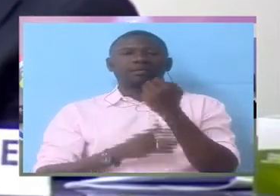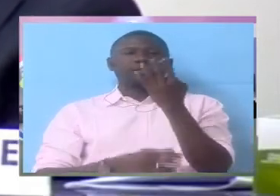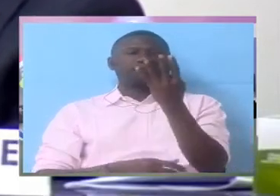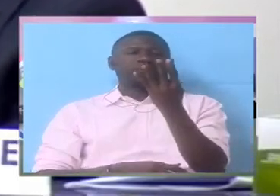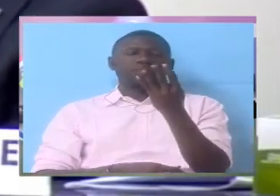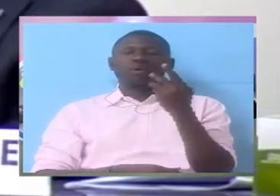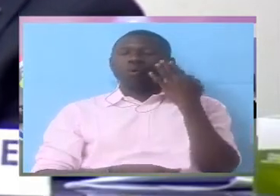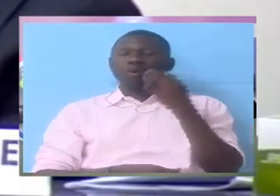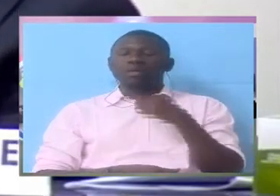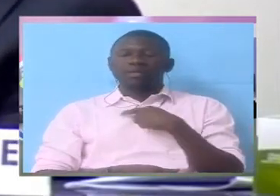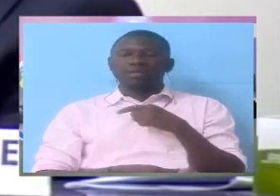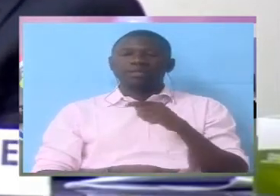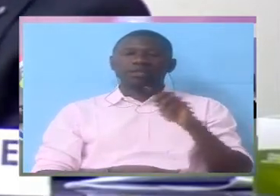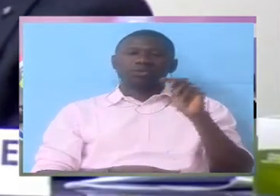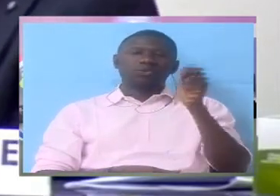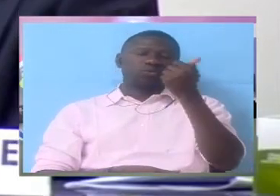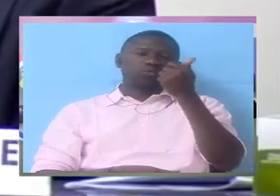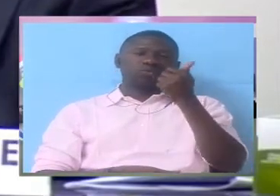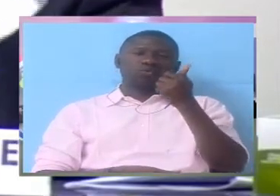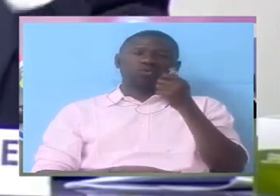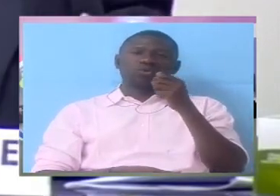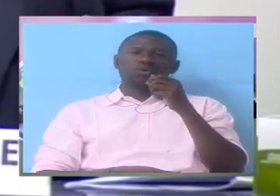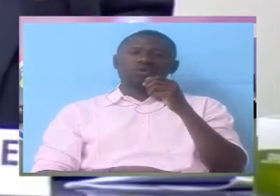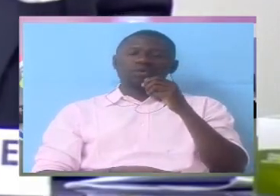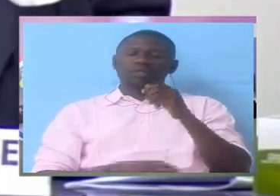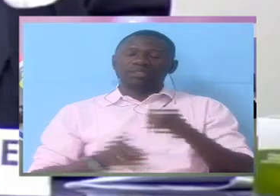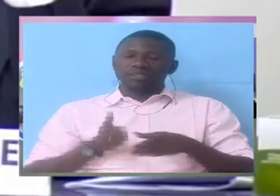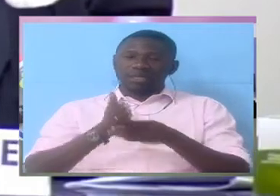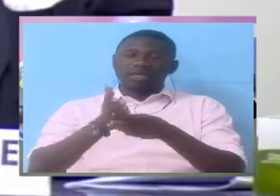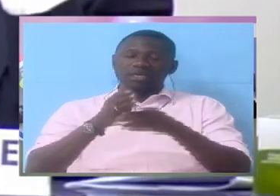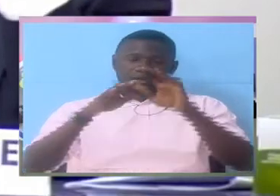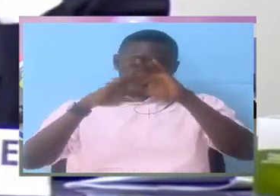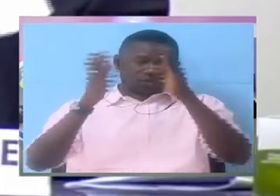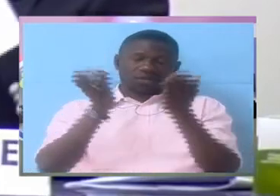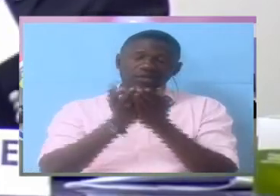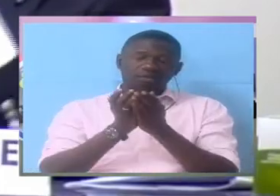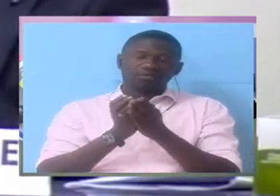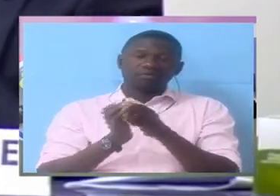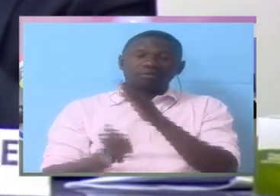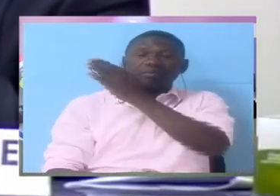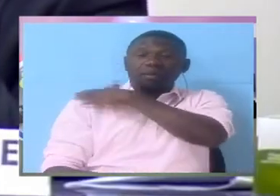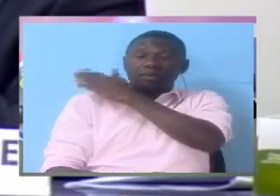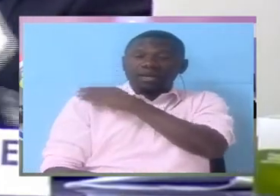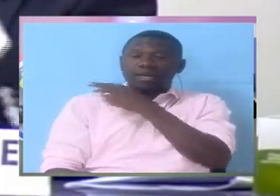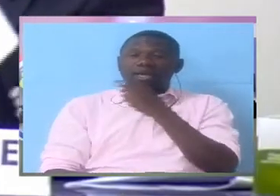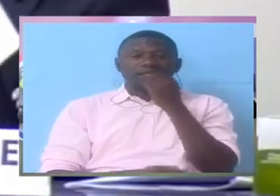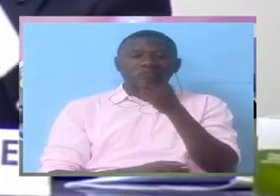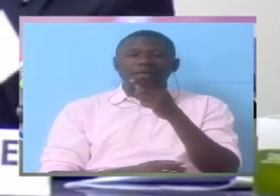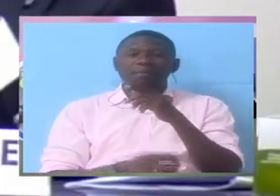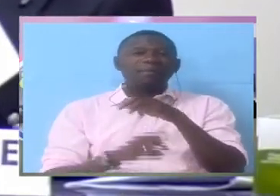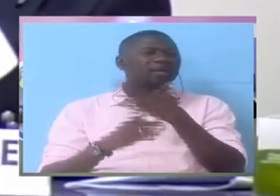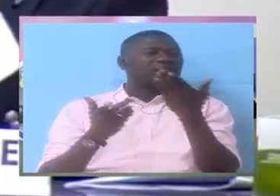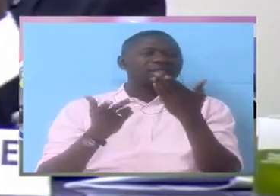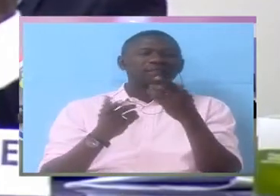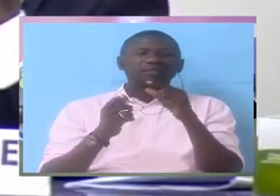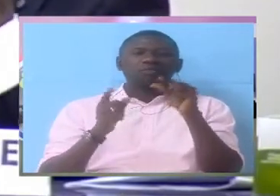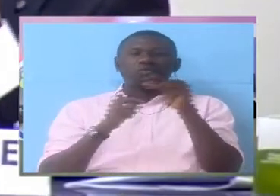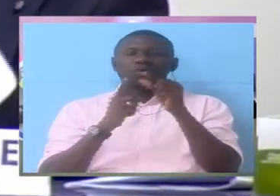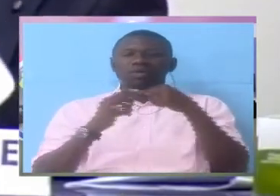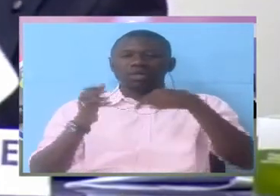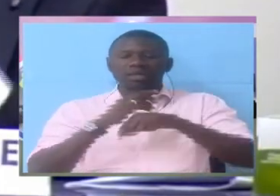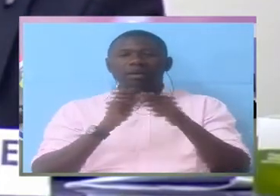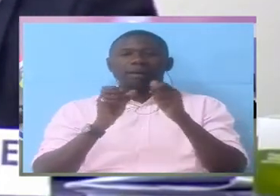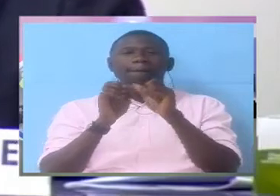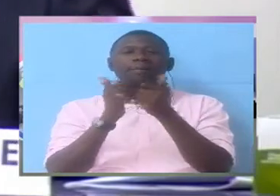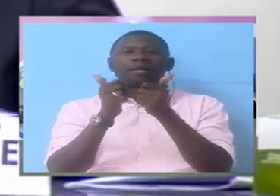newly appointed DG would pat your back and tell you certain things in Mandinka. Exact phrase. Mem following